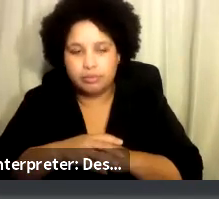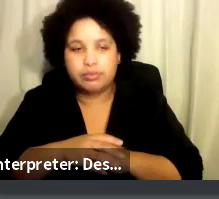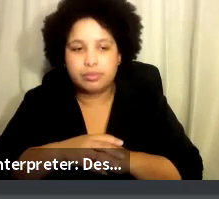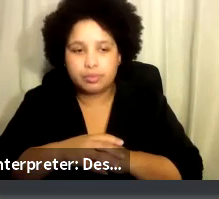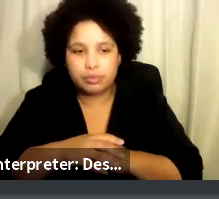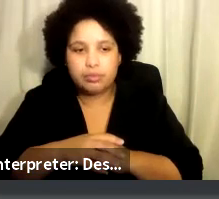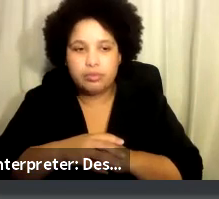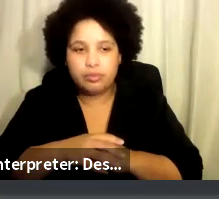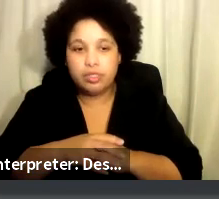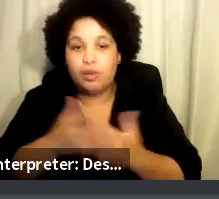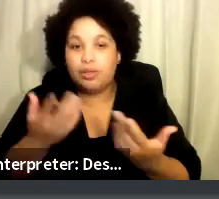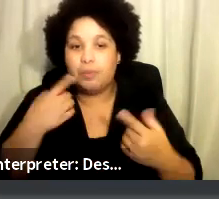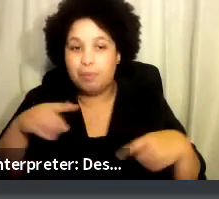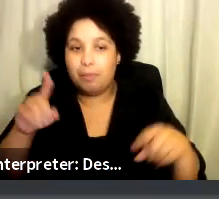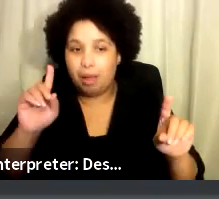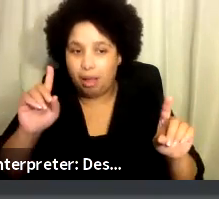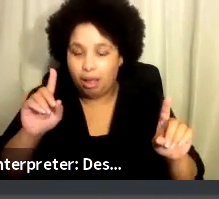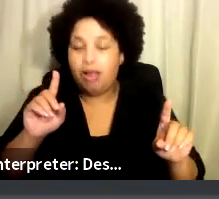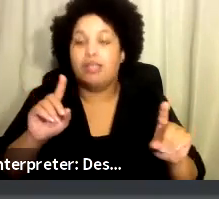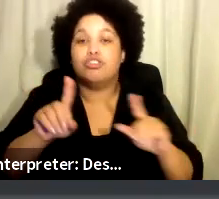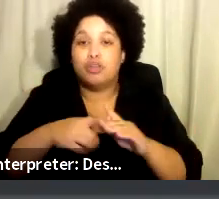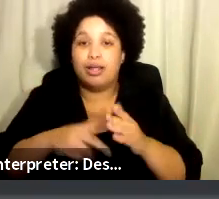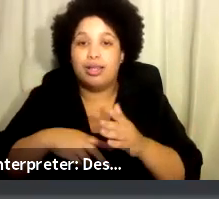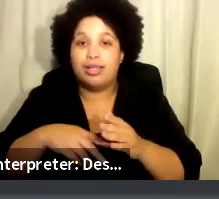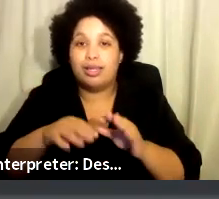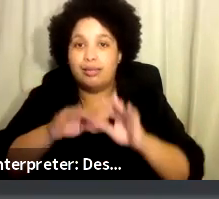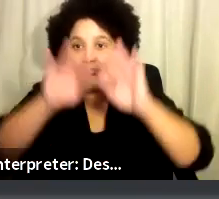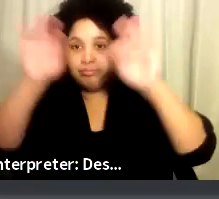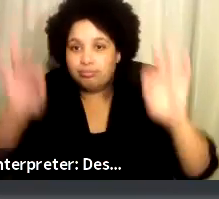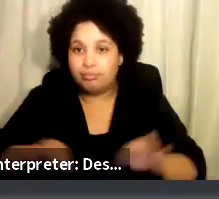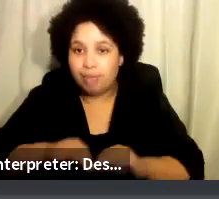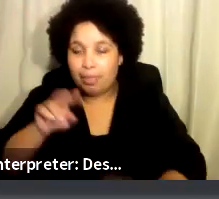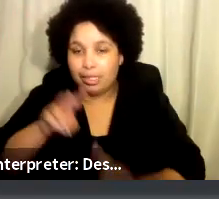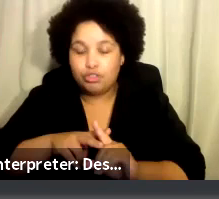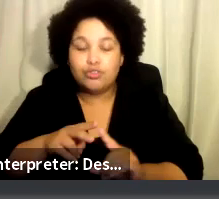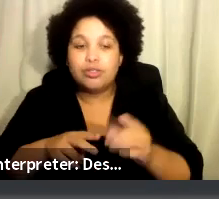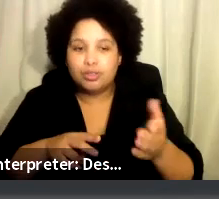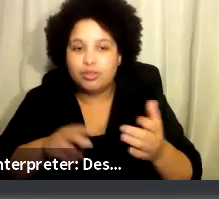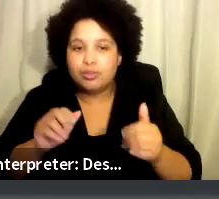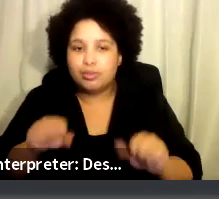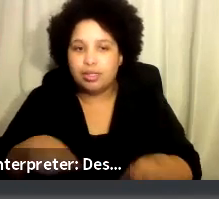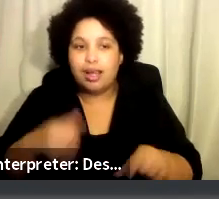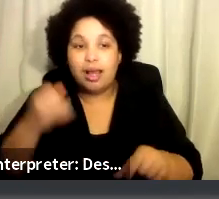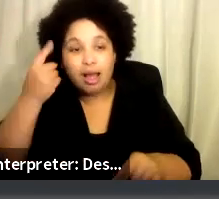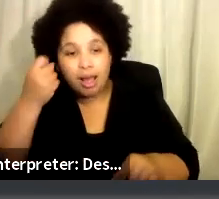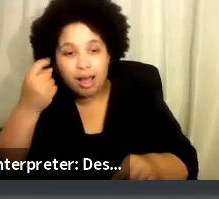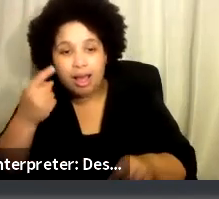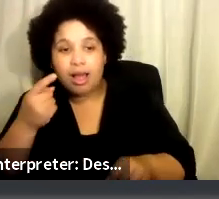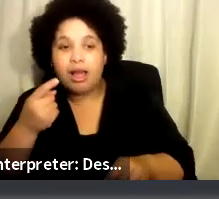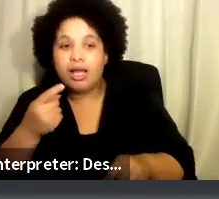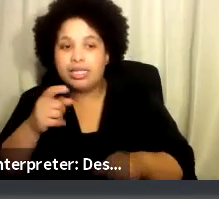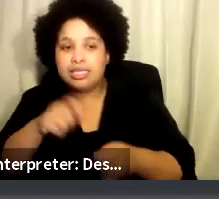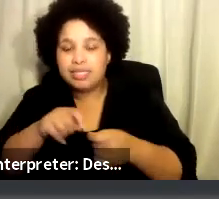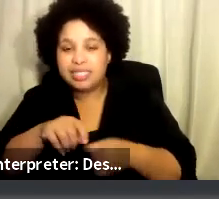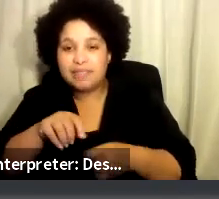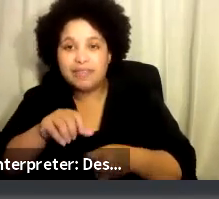the application, you know exactly what you're doing. And this is only if your child is born between specific